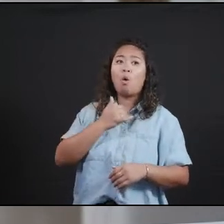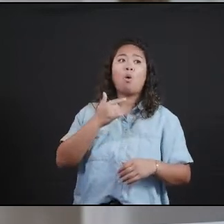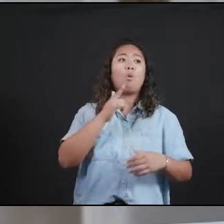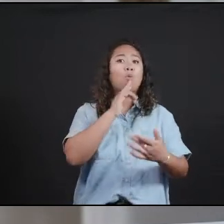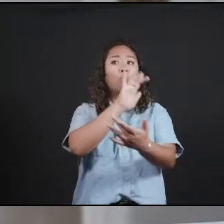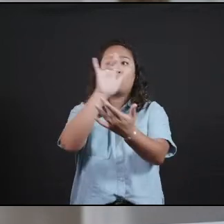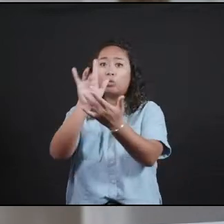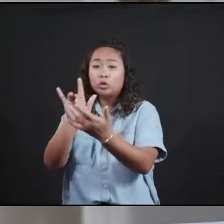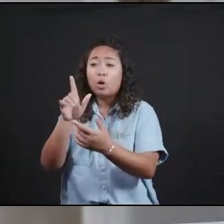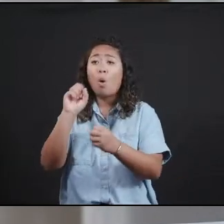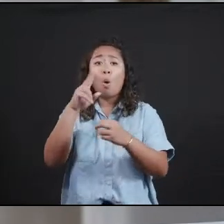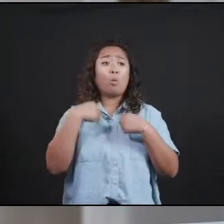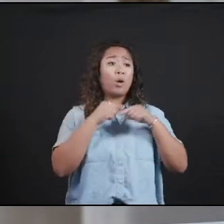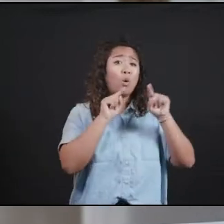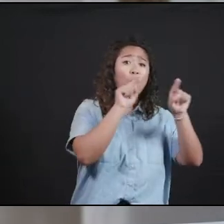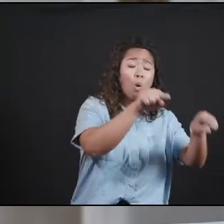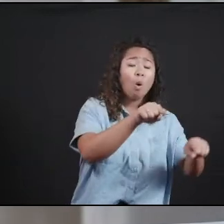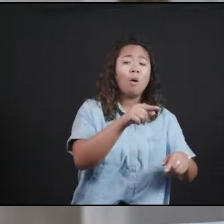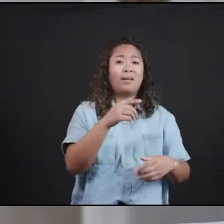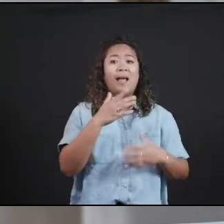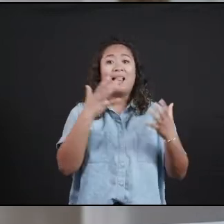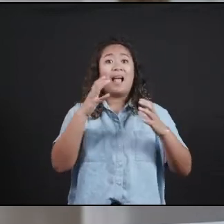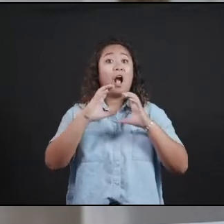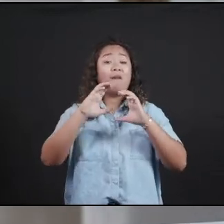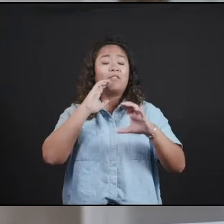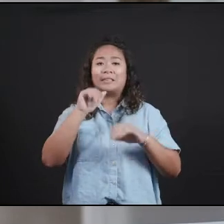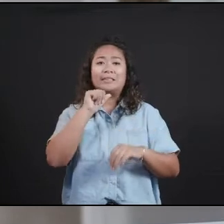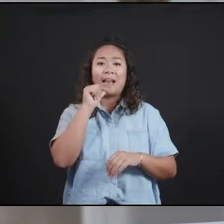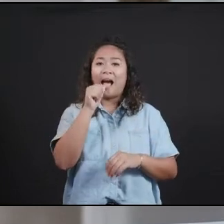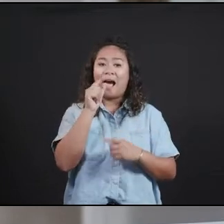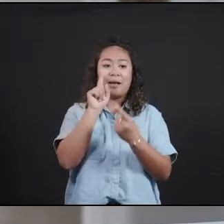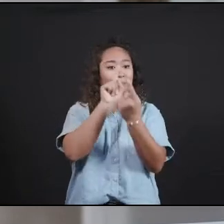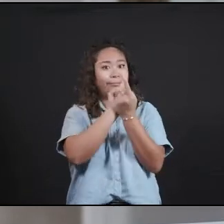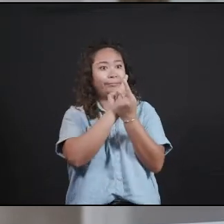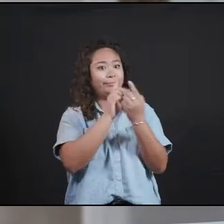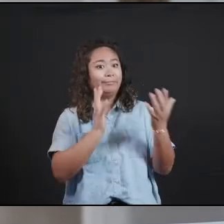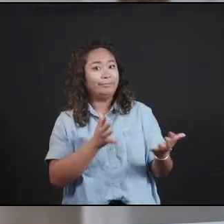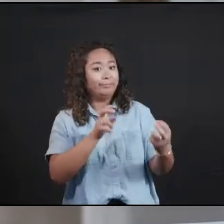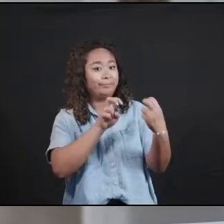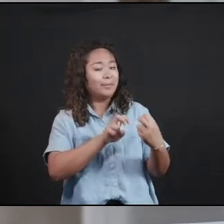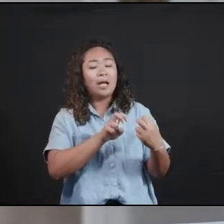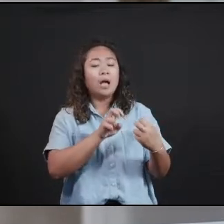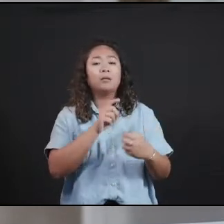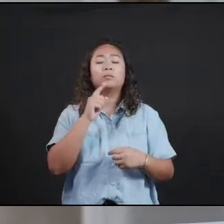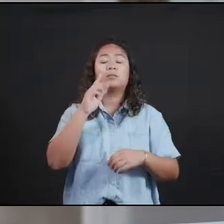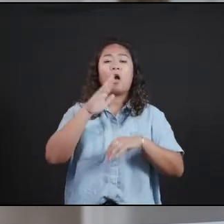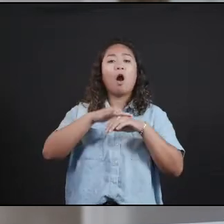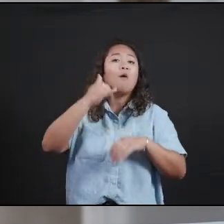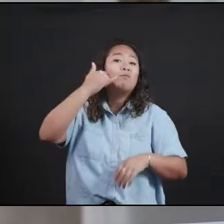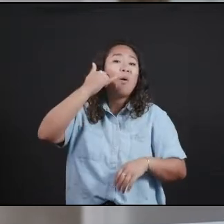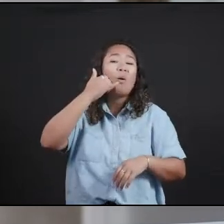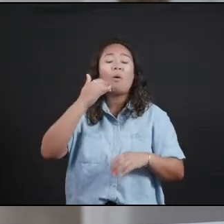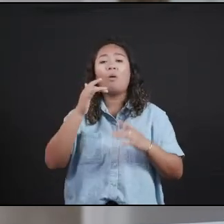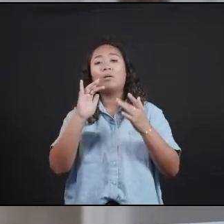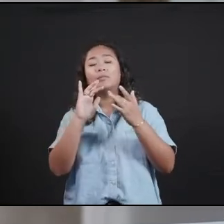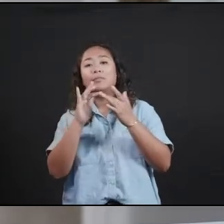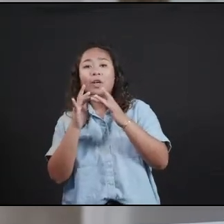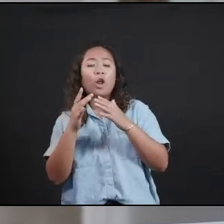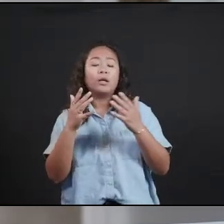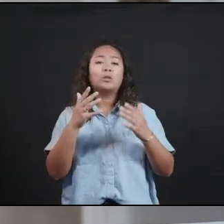one of the reasons why I always report to you what the hotline numbers are. They will also be posted on the